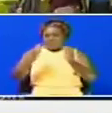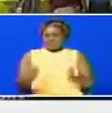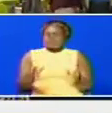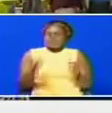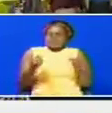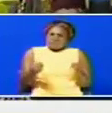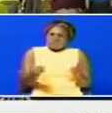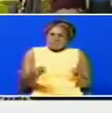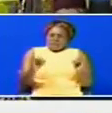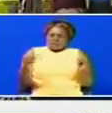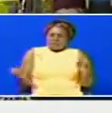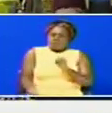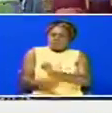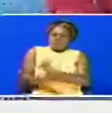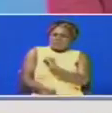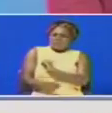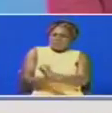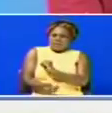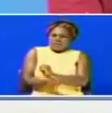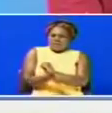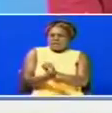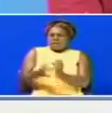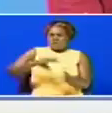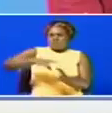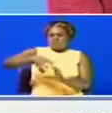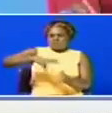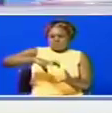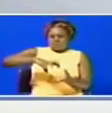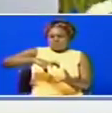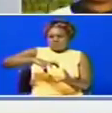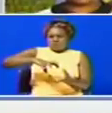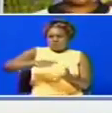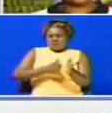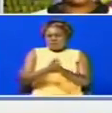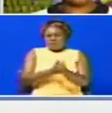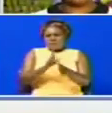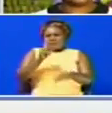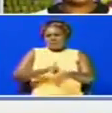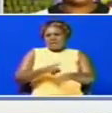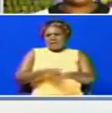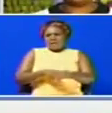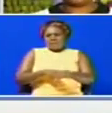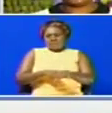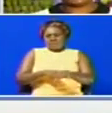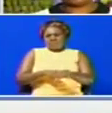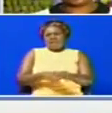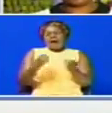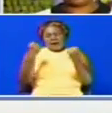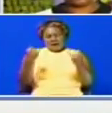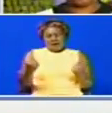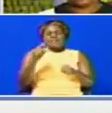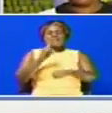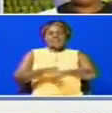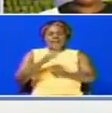to clarify, settle that controversy, interesting times for him, most definitely very tough times for